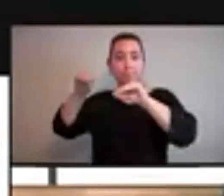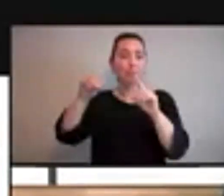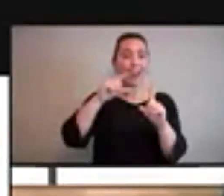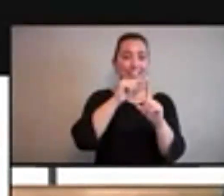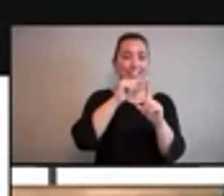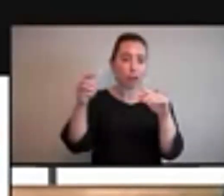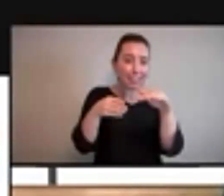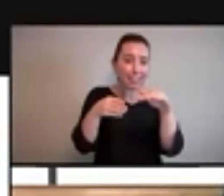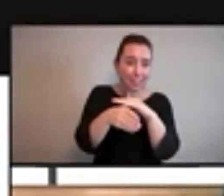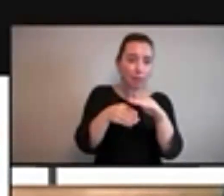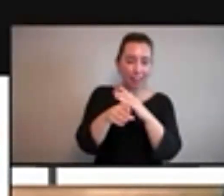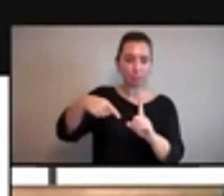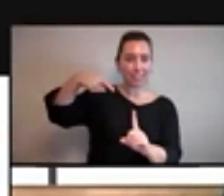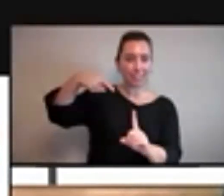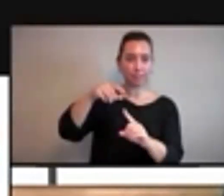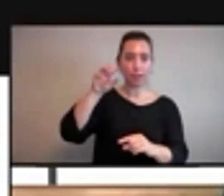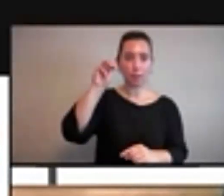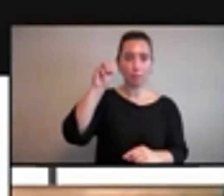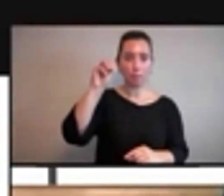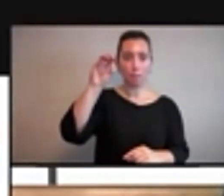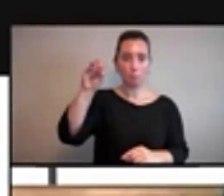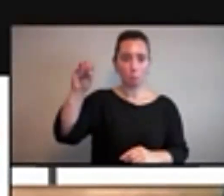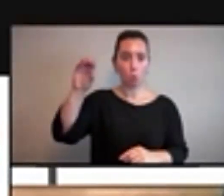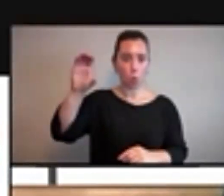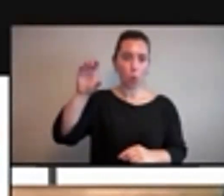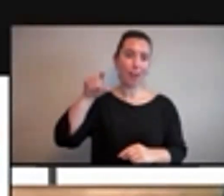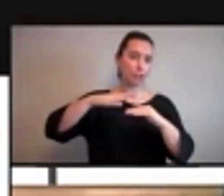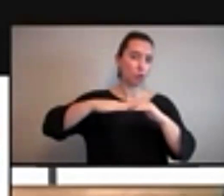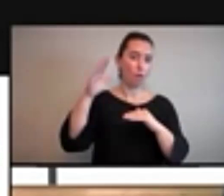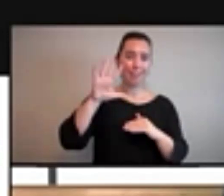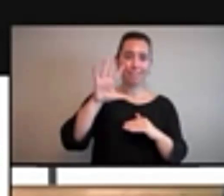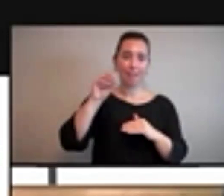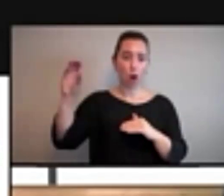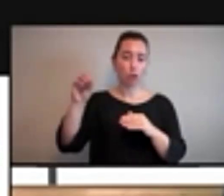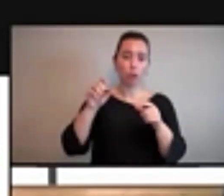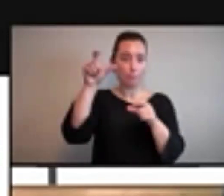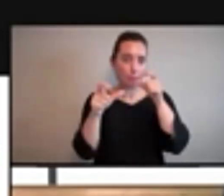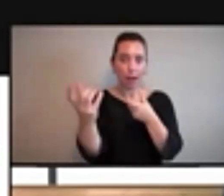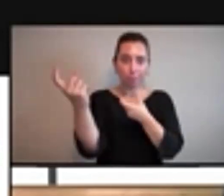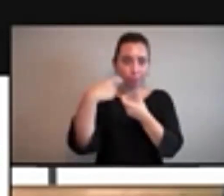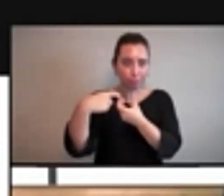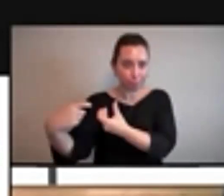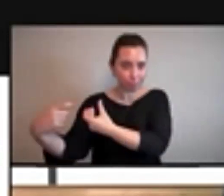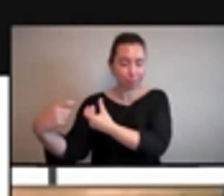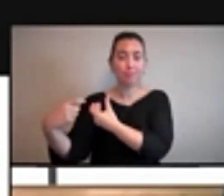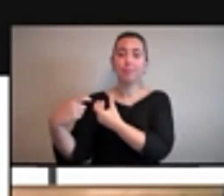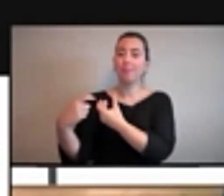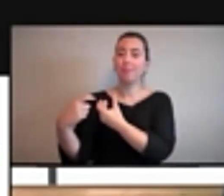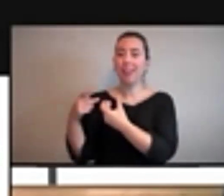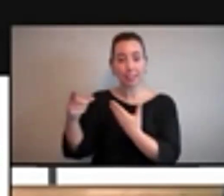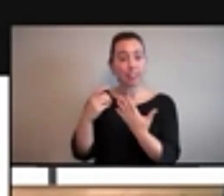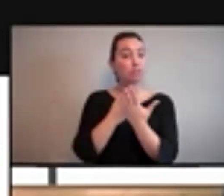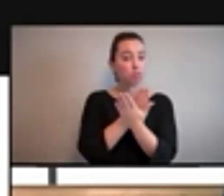specific MOOC, which already boasts, I think, 500 participants around that, who went through the